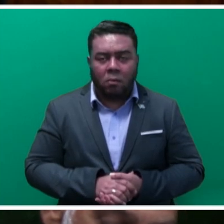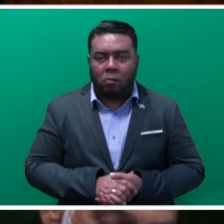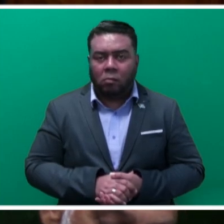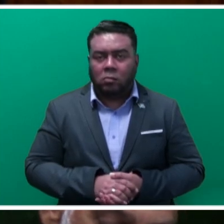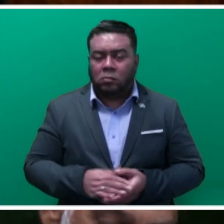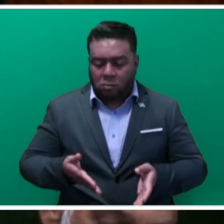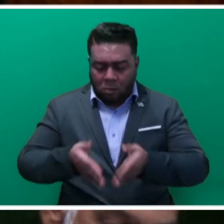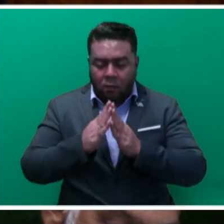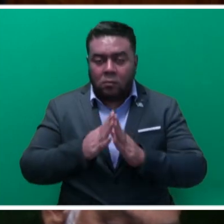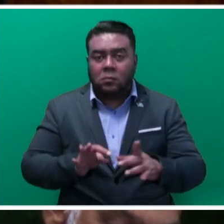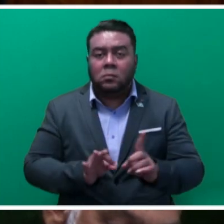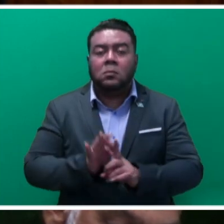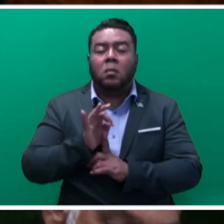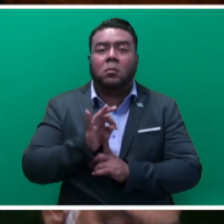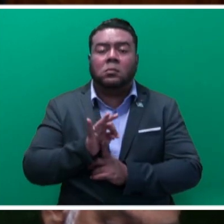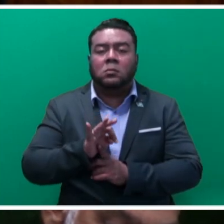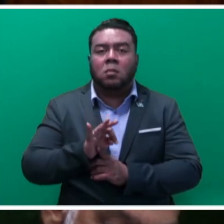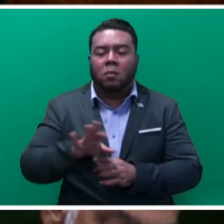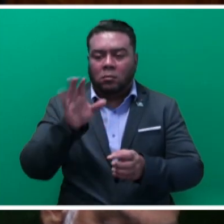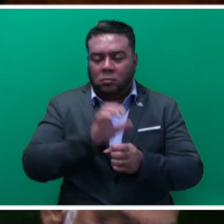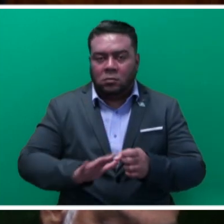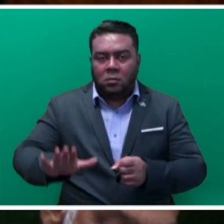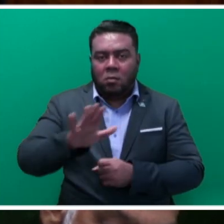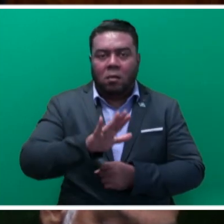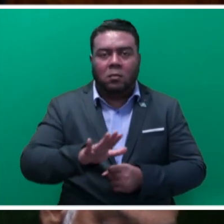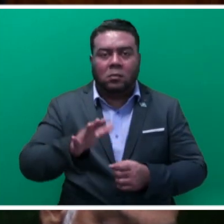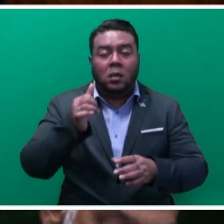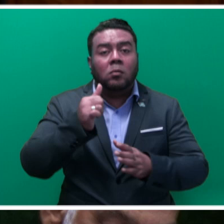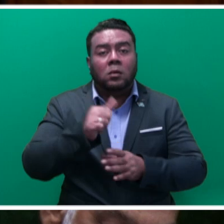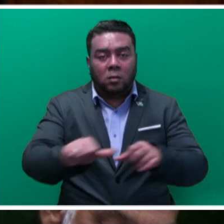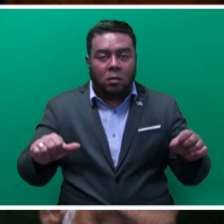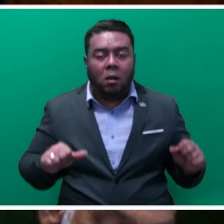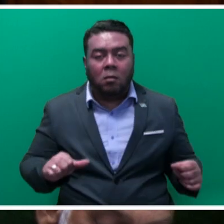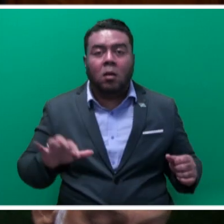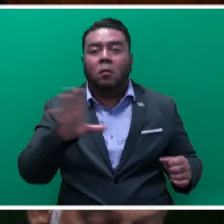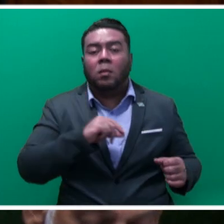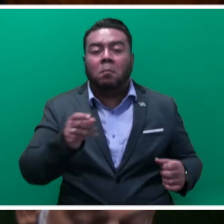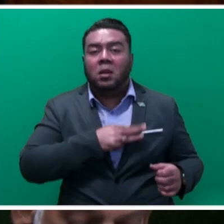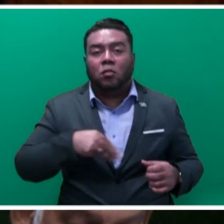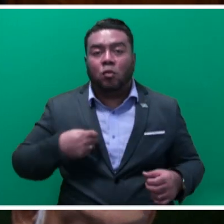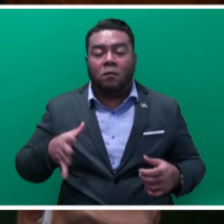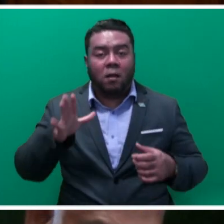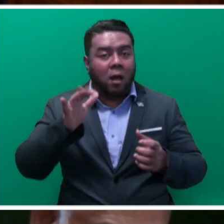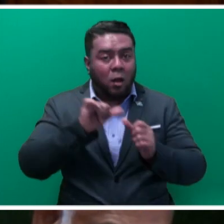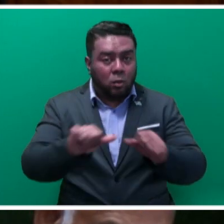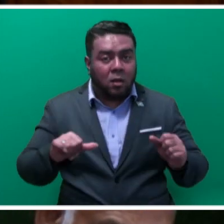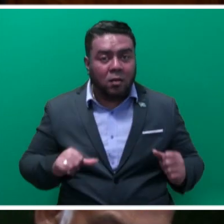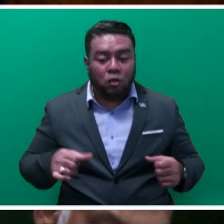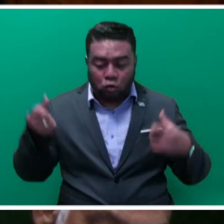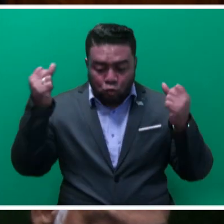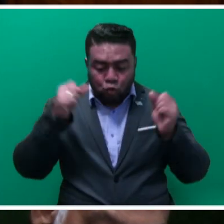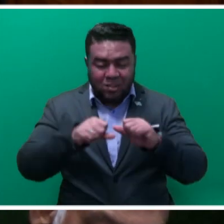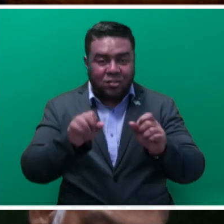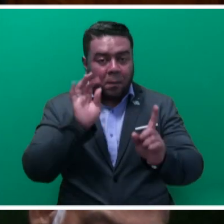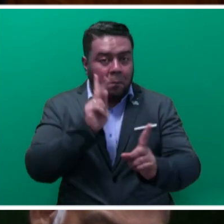improvement of commercial agriculture as highlighted in the Ministry of Agriculture and Waterways Strategic Priority